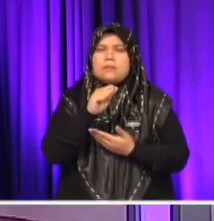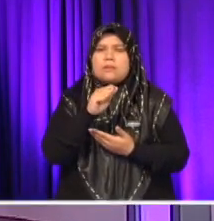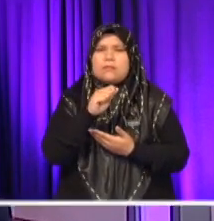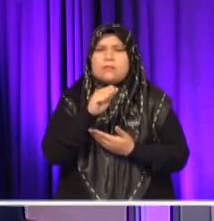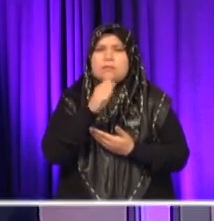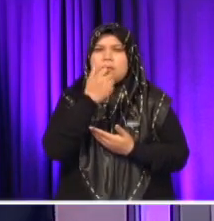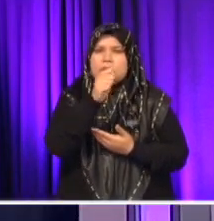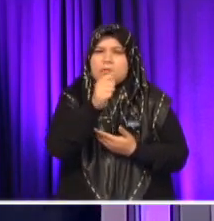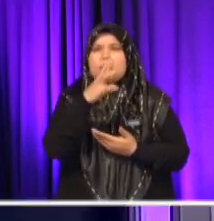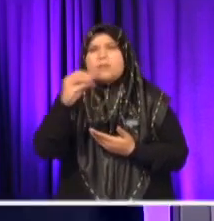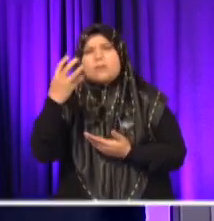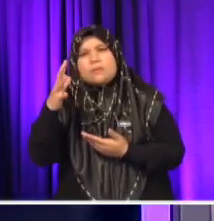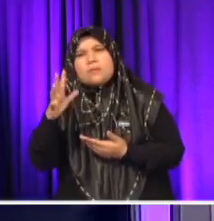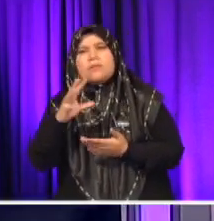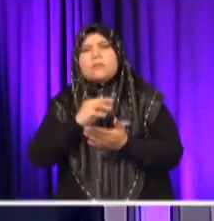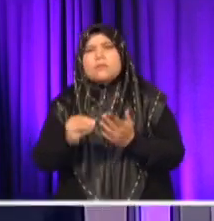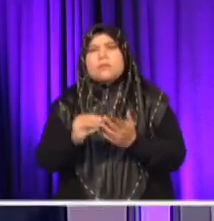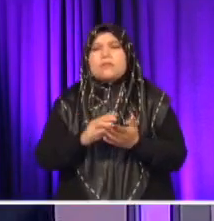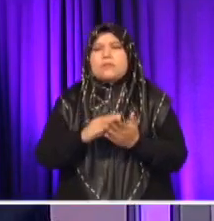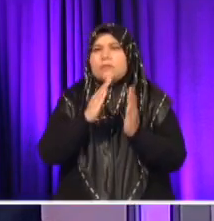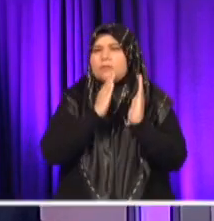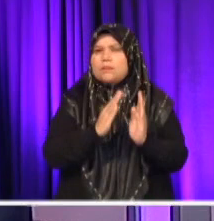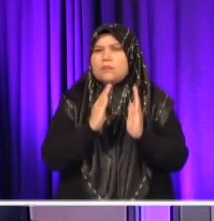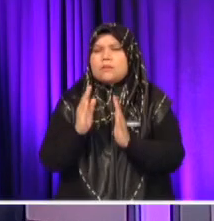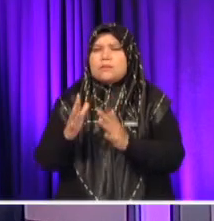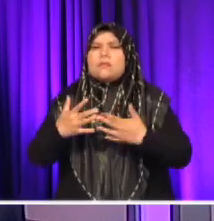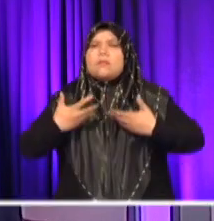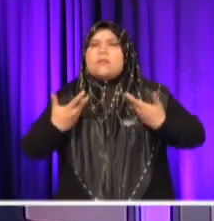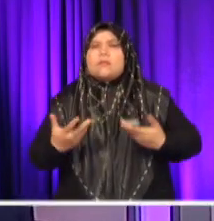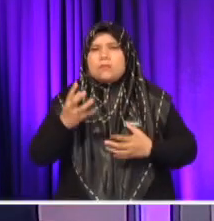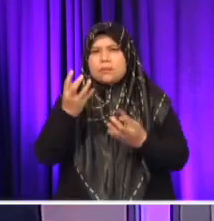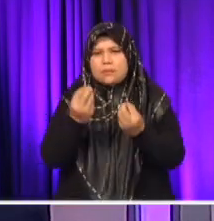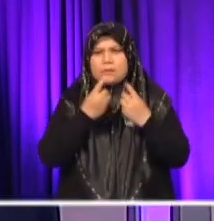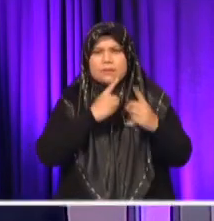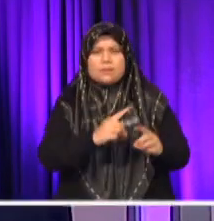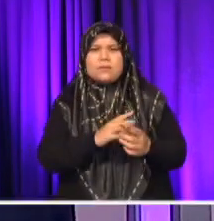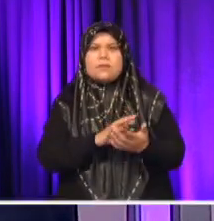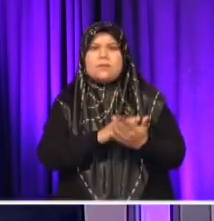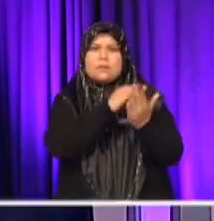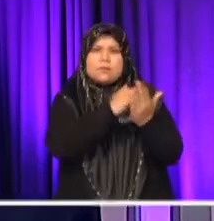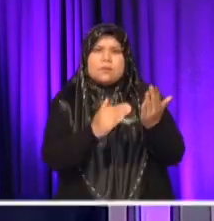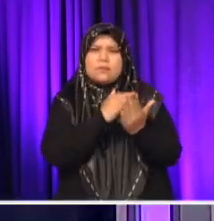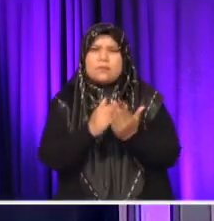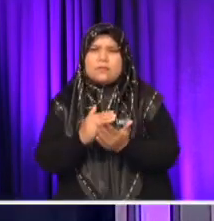This is important. I think candidates have to plan, on how to answer all the 4 parts for the reading paper, reading